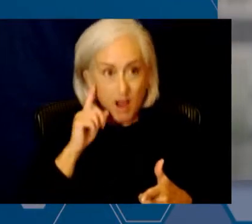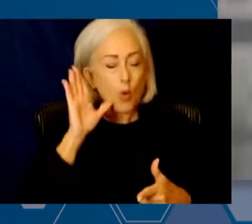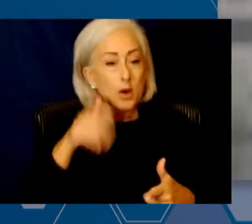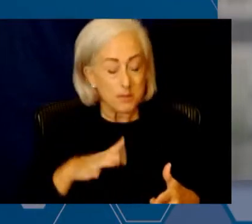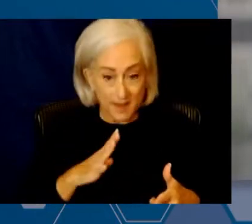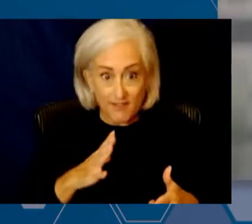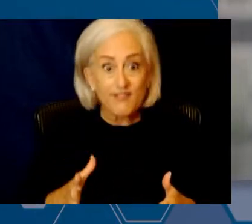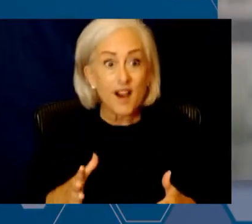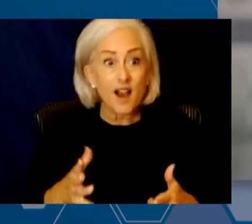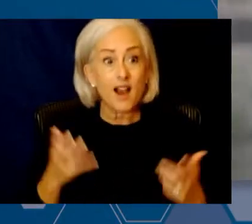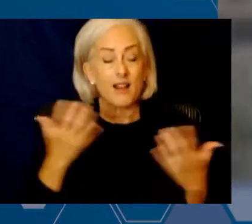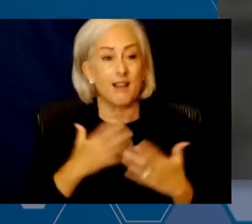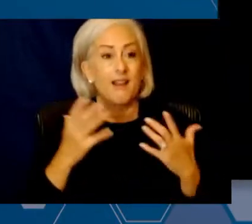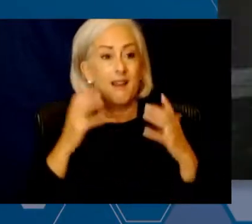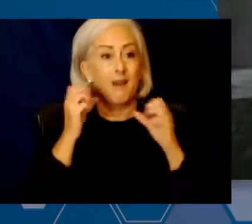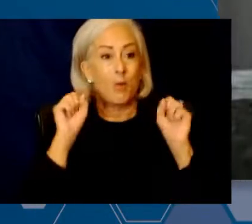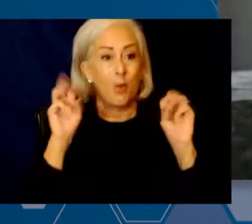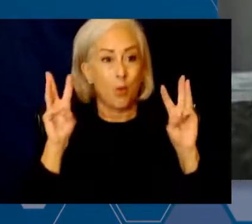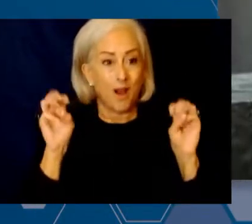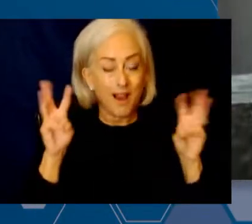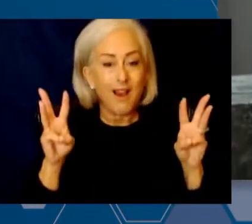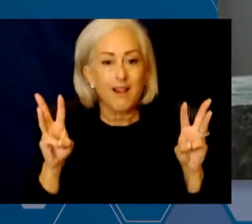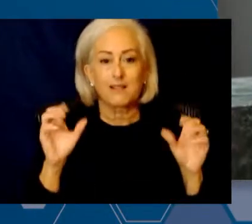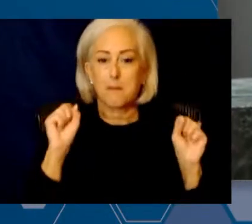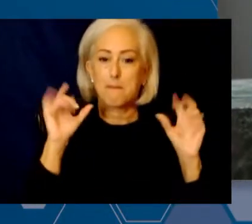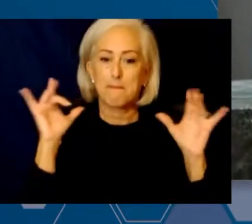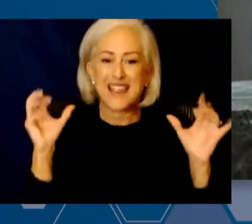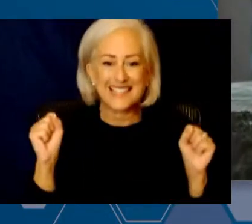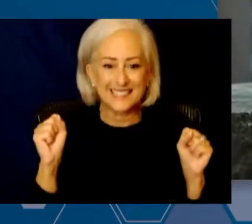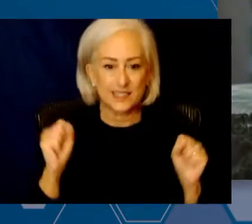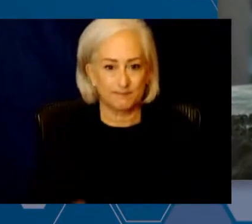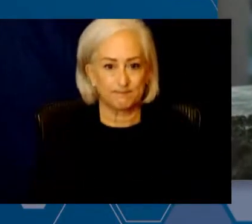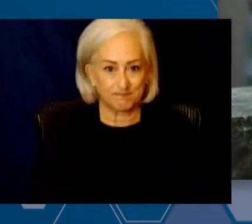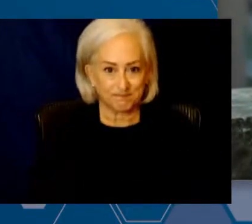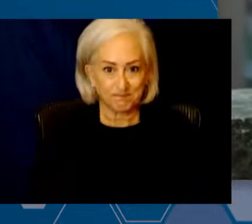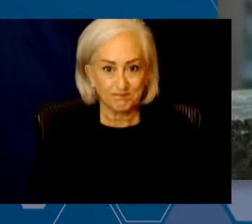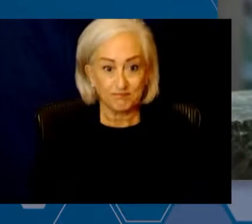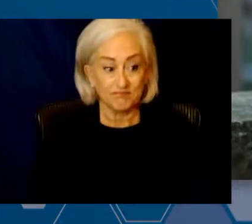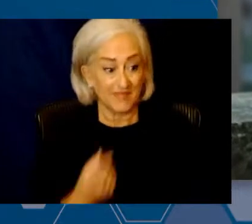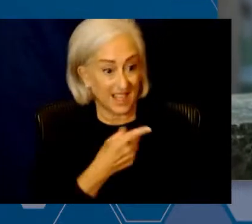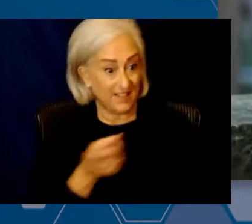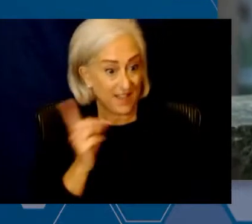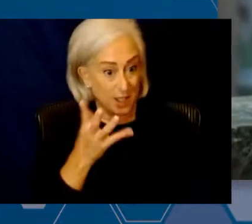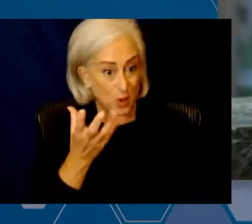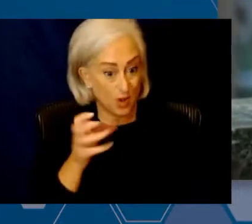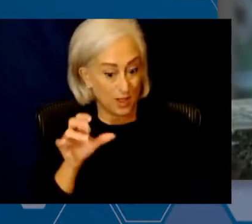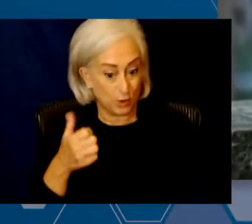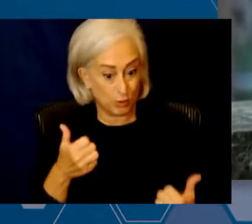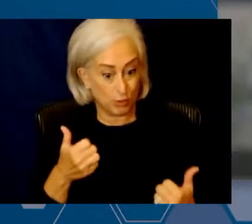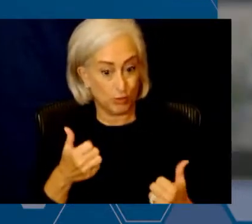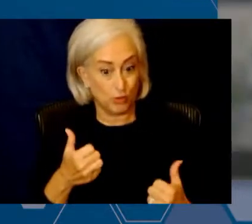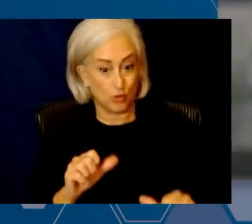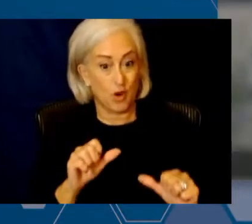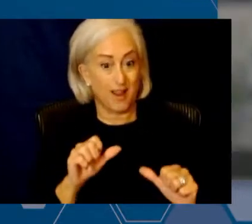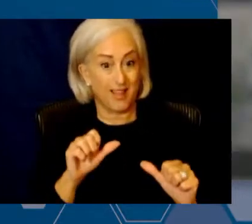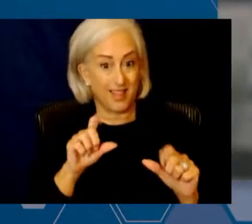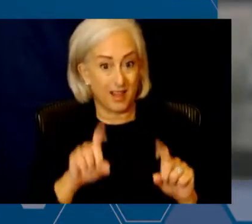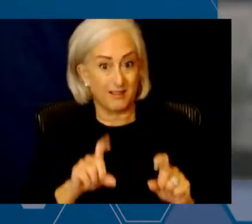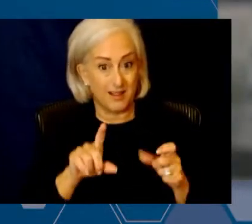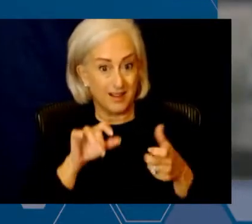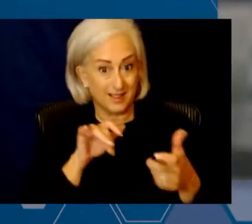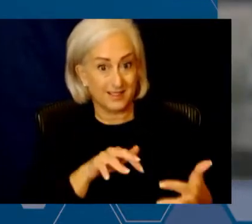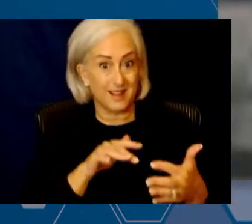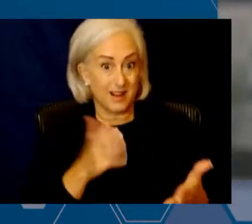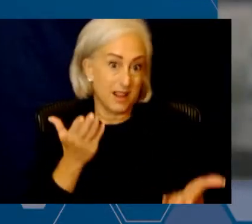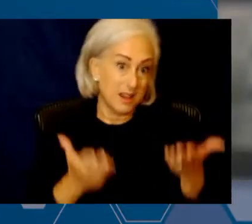it was an amazing feeling. If anybody else wants to go through this trial, they might be more